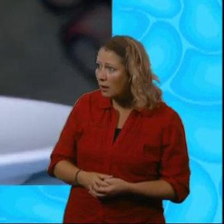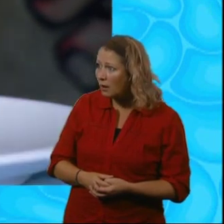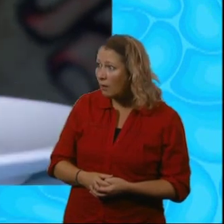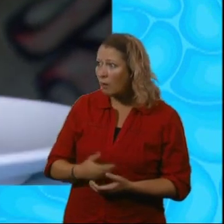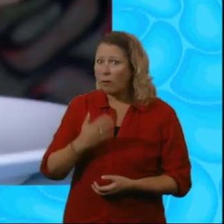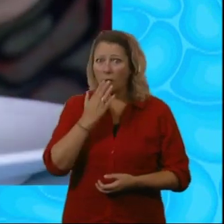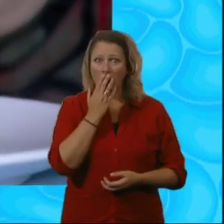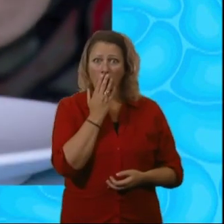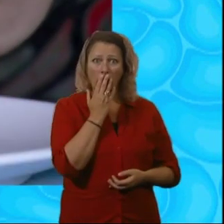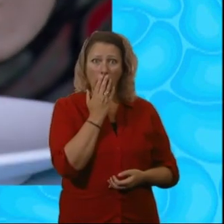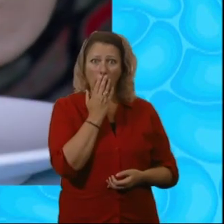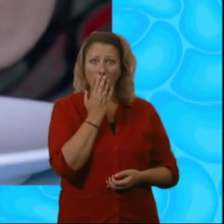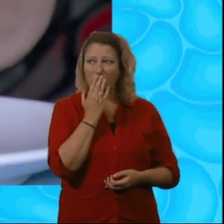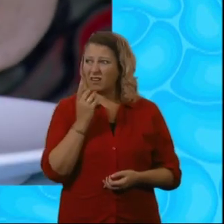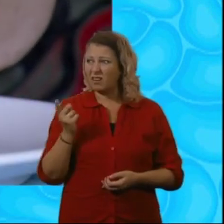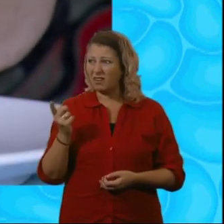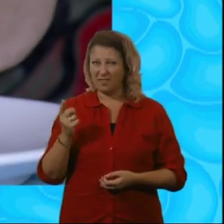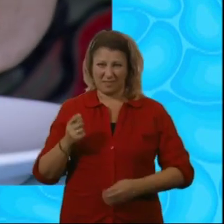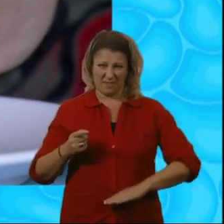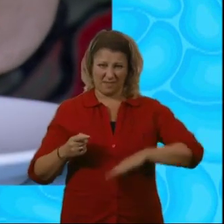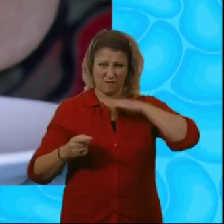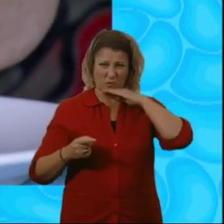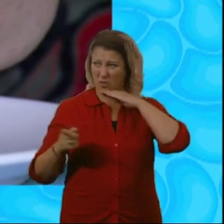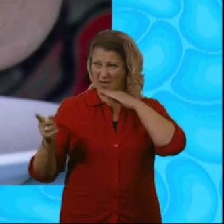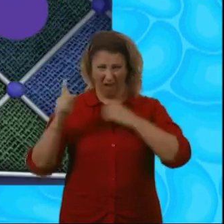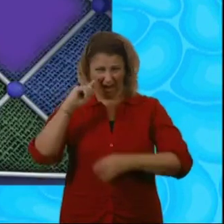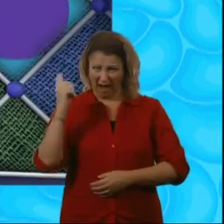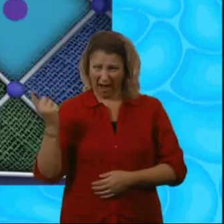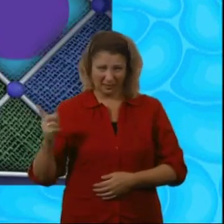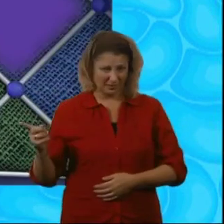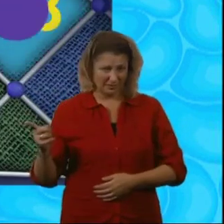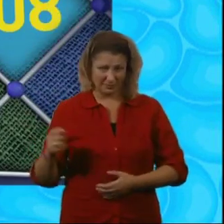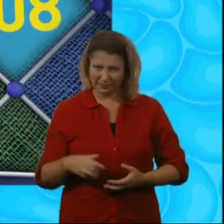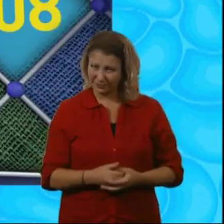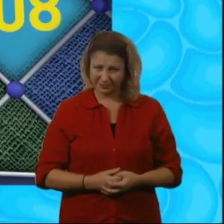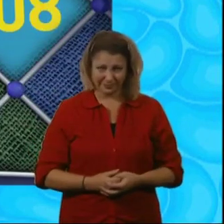Oh dear! It won't get very full on that.